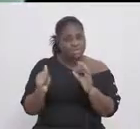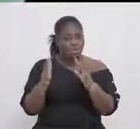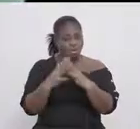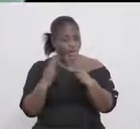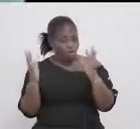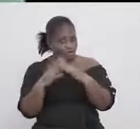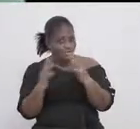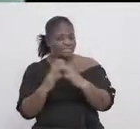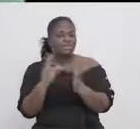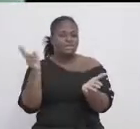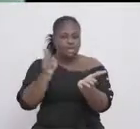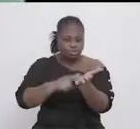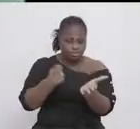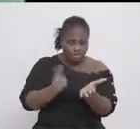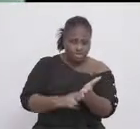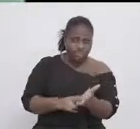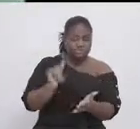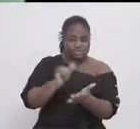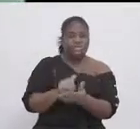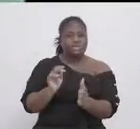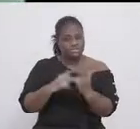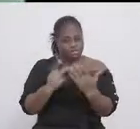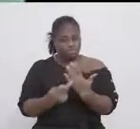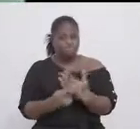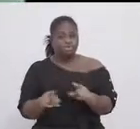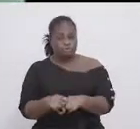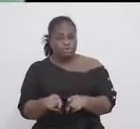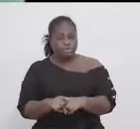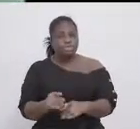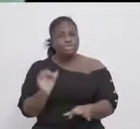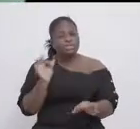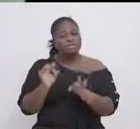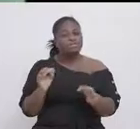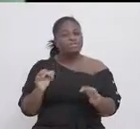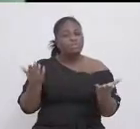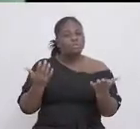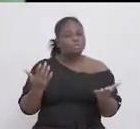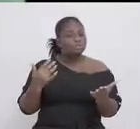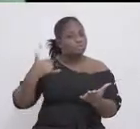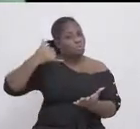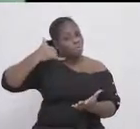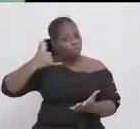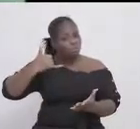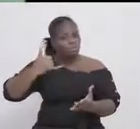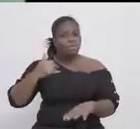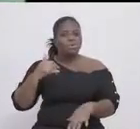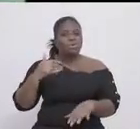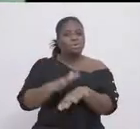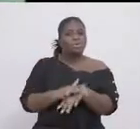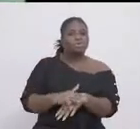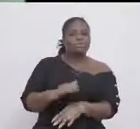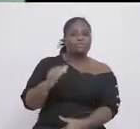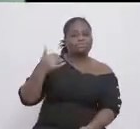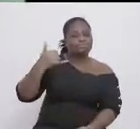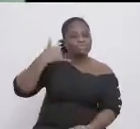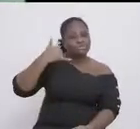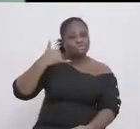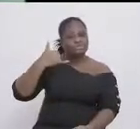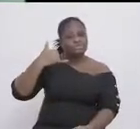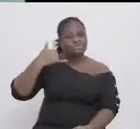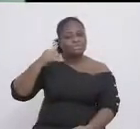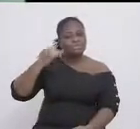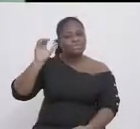africandigitalskillsconference.org, and you can register for that program as well. If you want to reach us, you can call us on our office